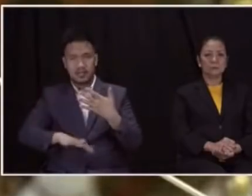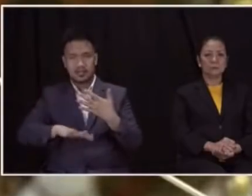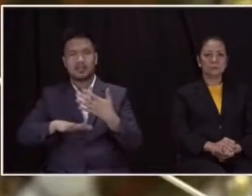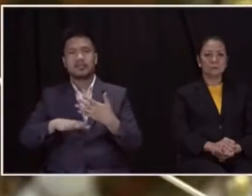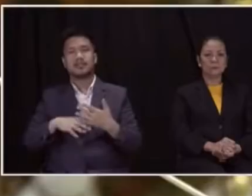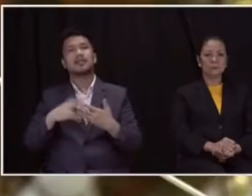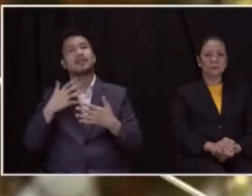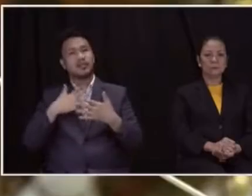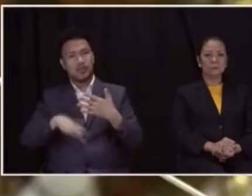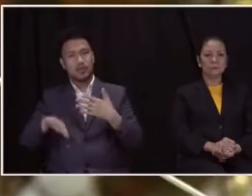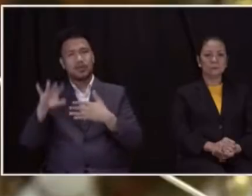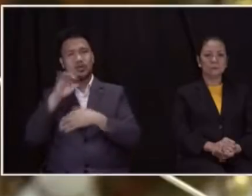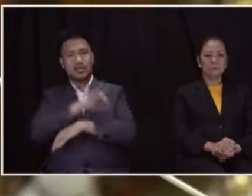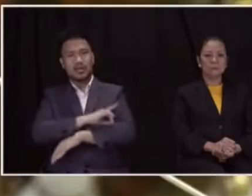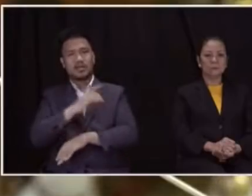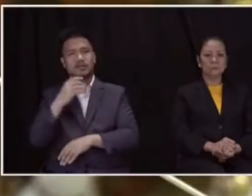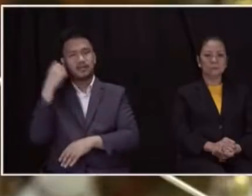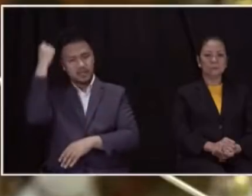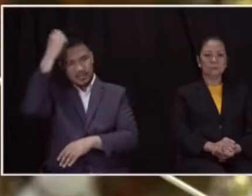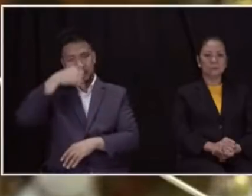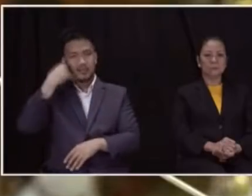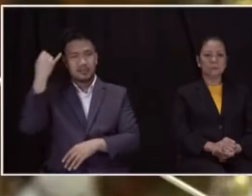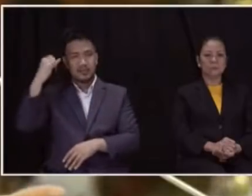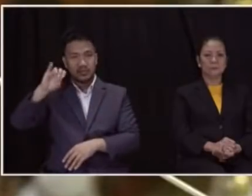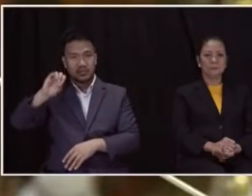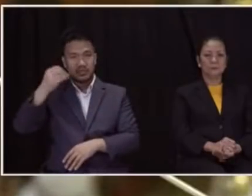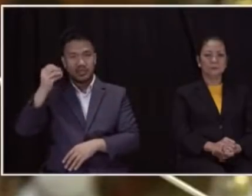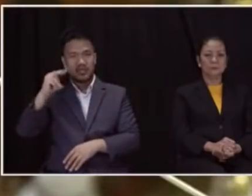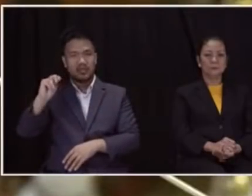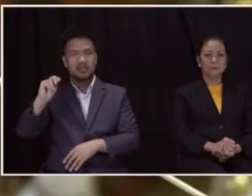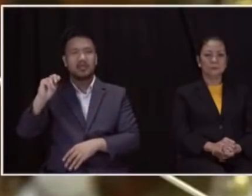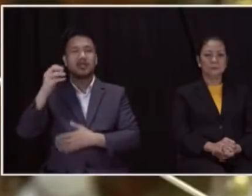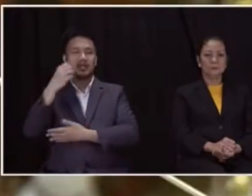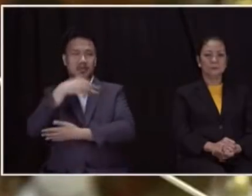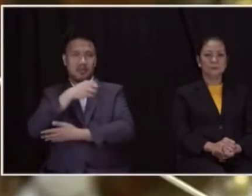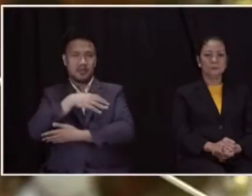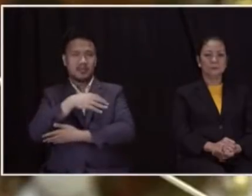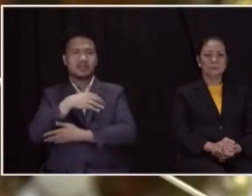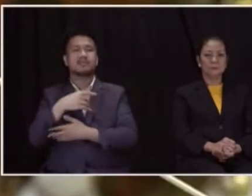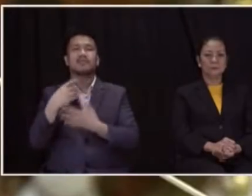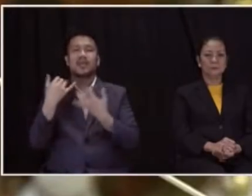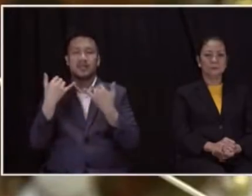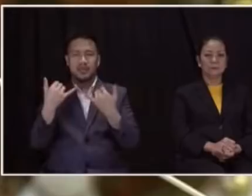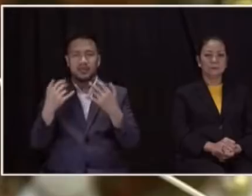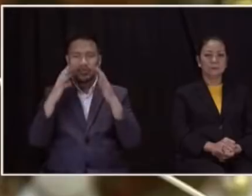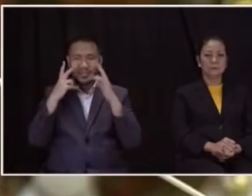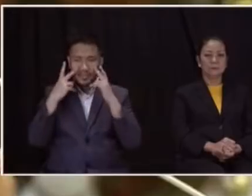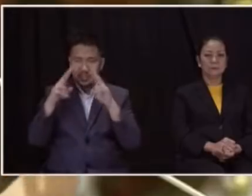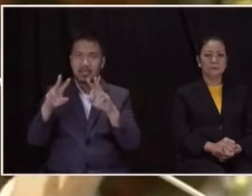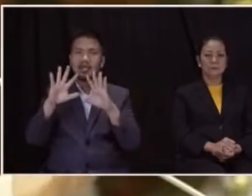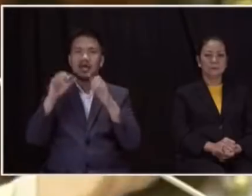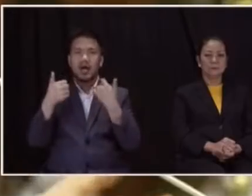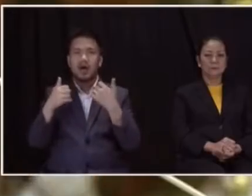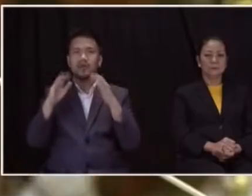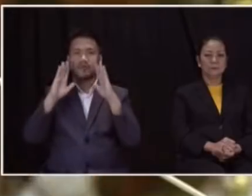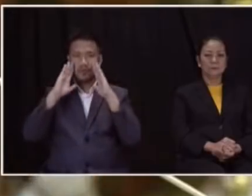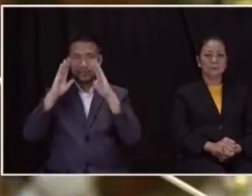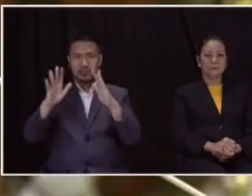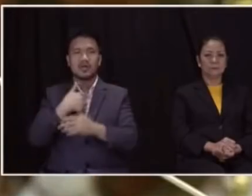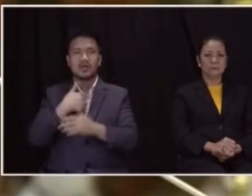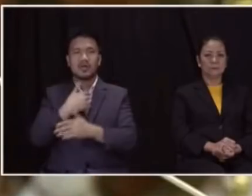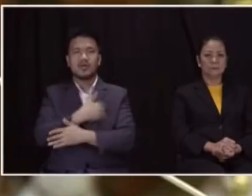the Nativity of St. John the Baptist. This shows how attentive Our Lady is, doesn't it?